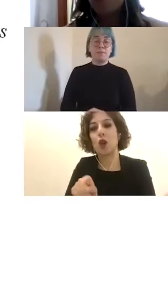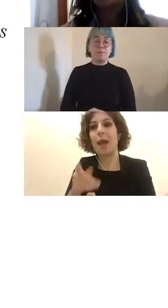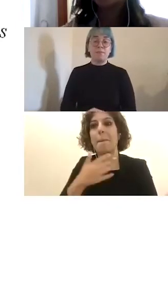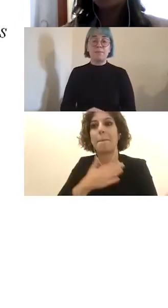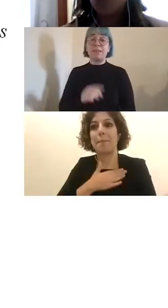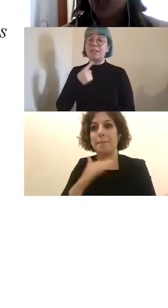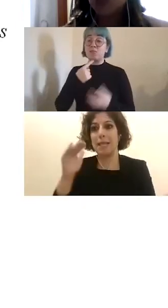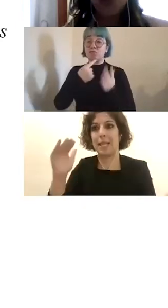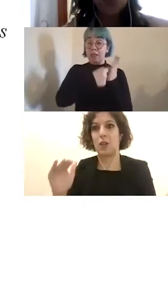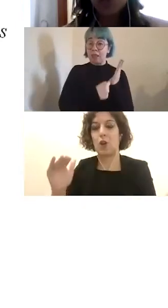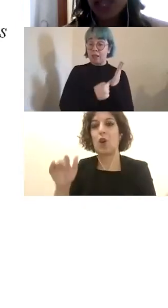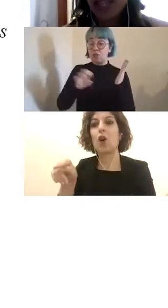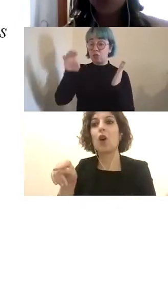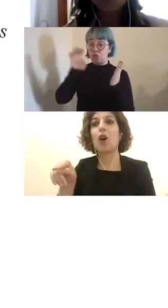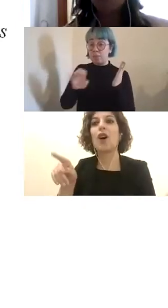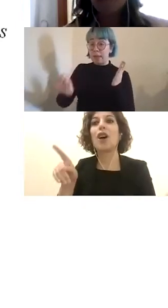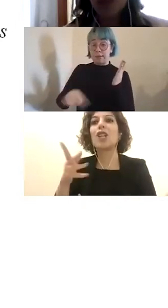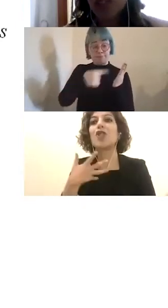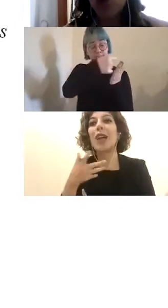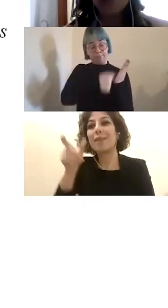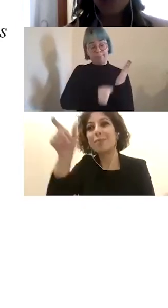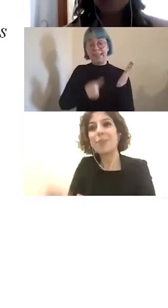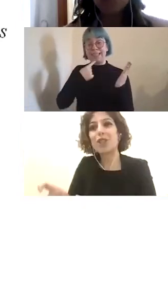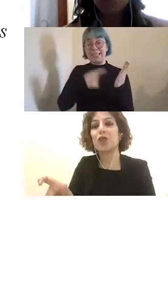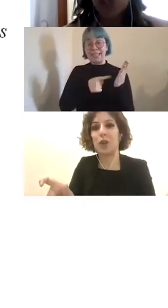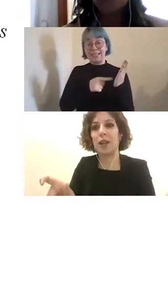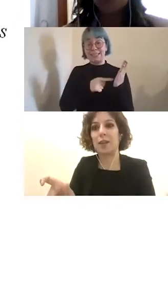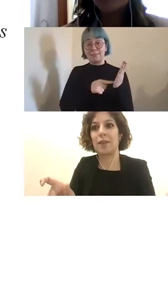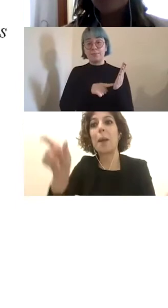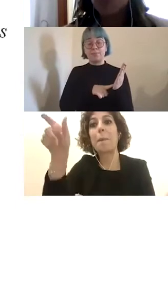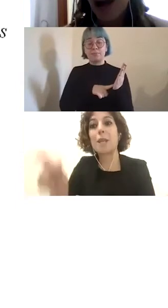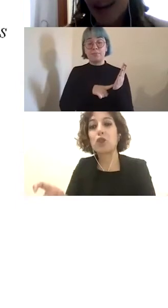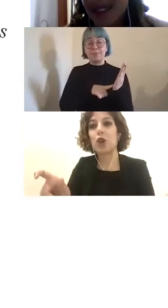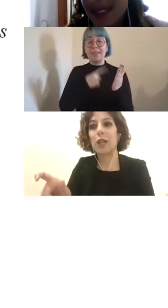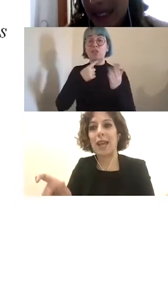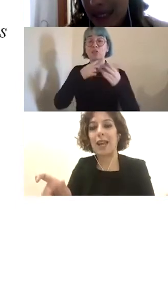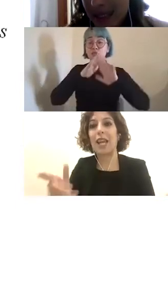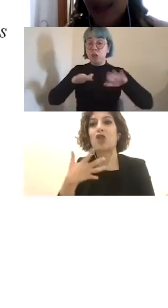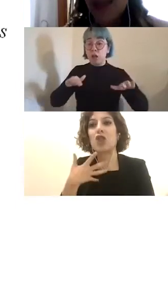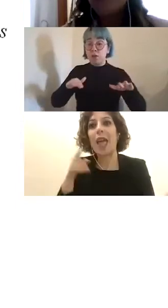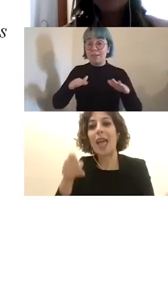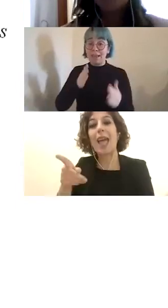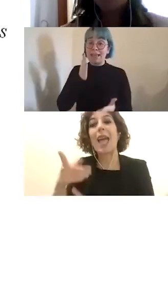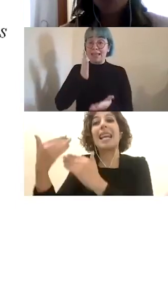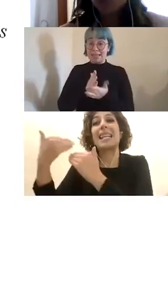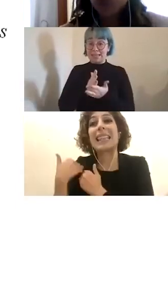According to European legislation, a child is